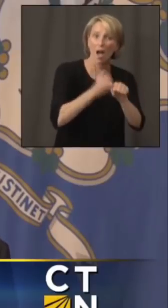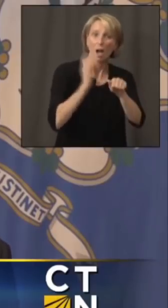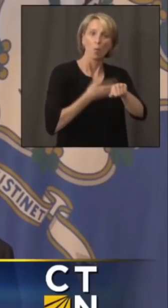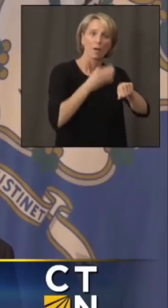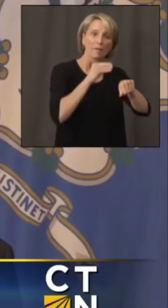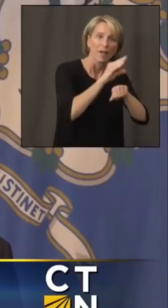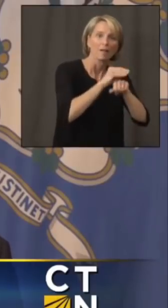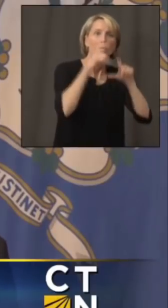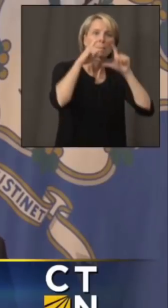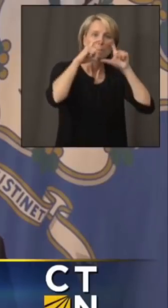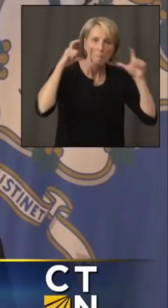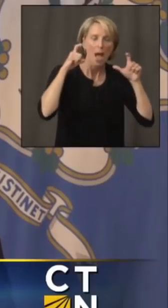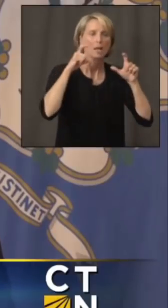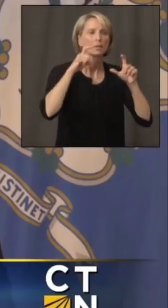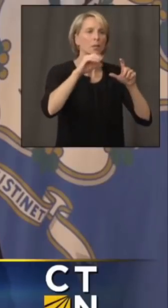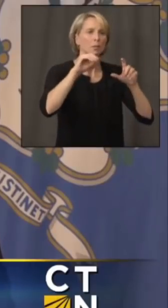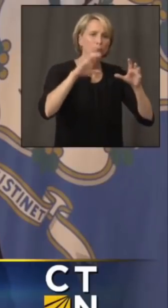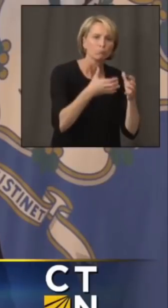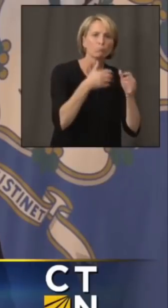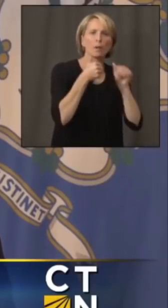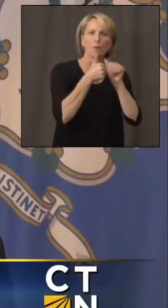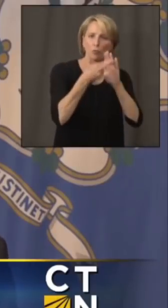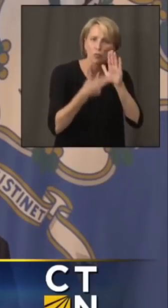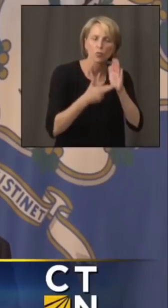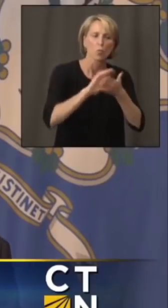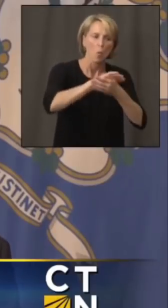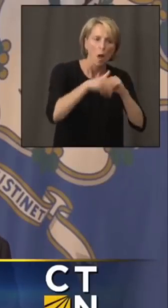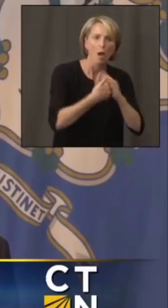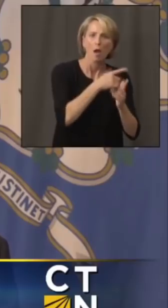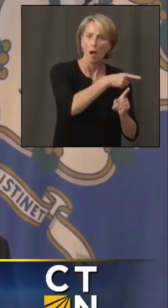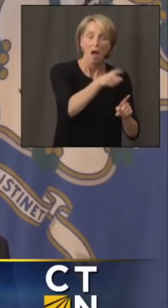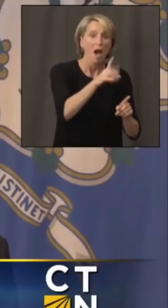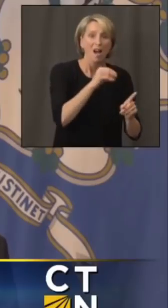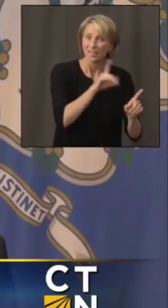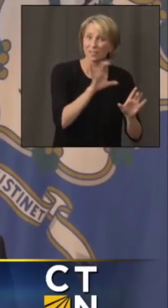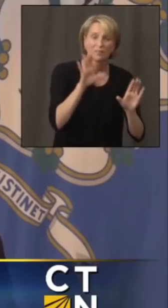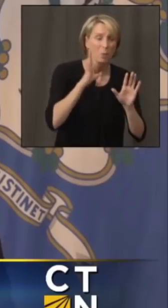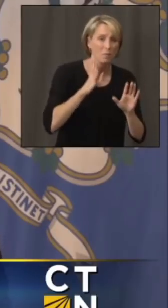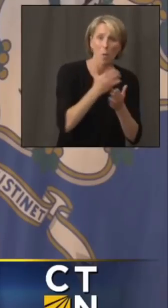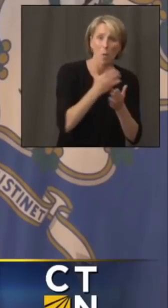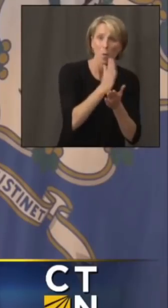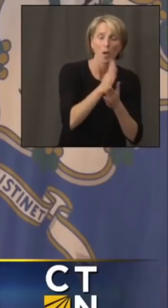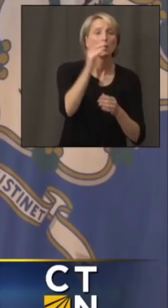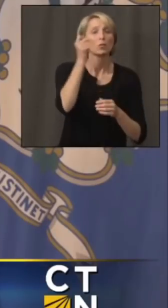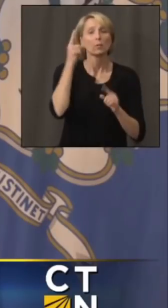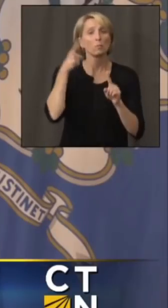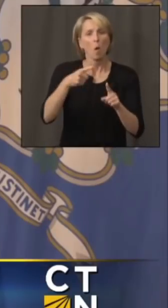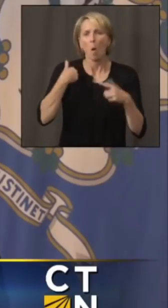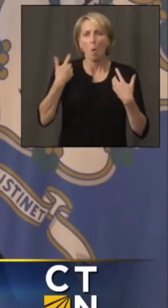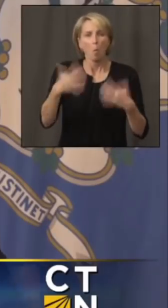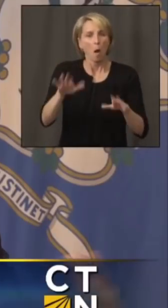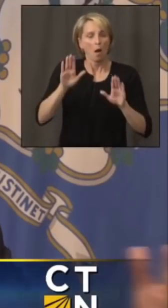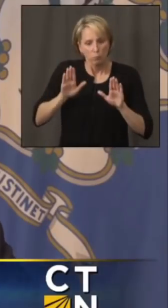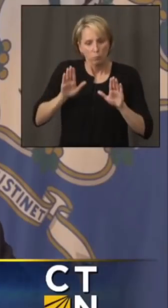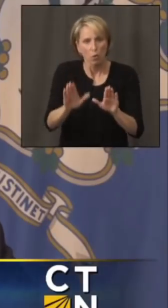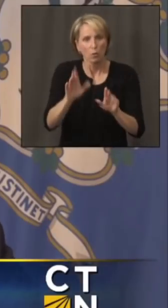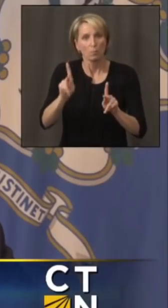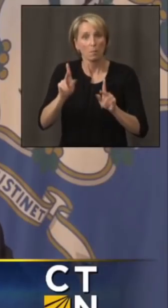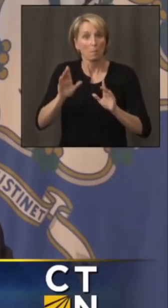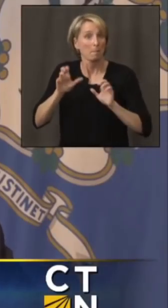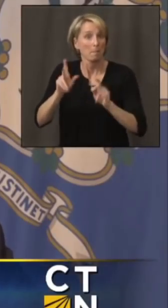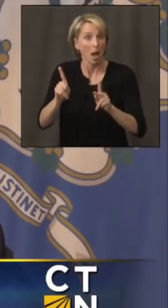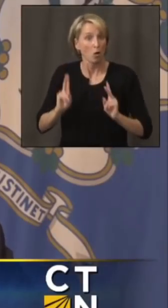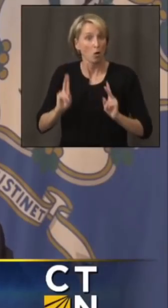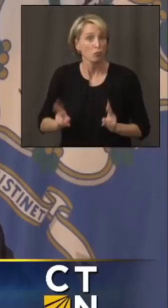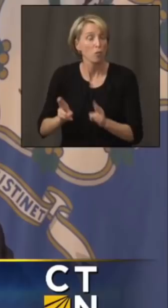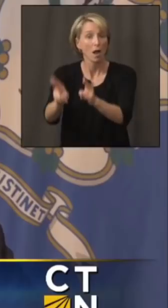do urge all those involved in the schools, look, I'm not rushing people back. We've always led with public health. We're probably going to